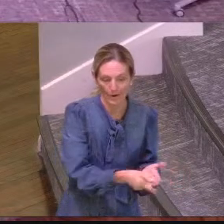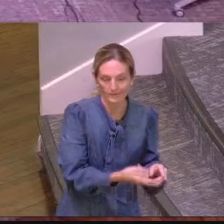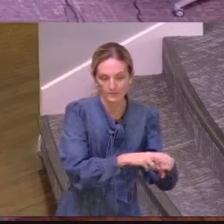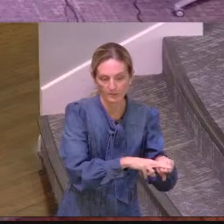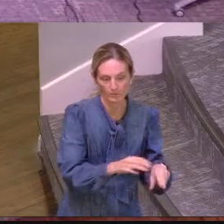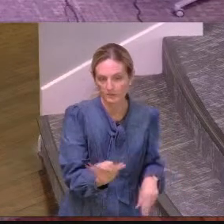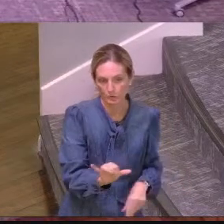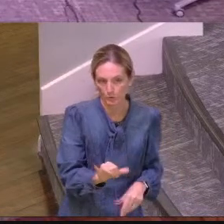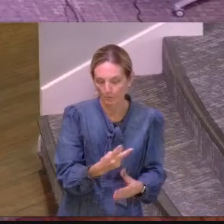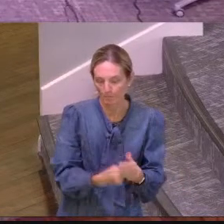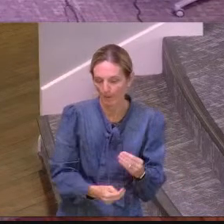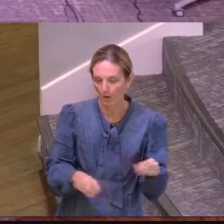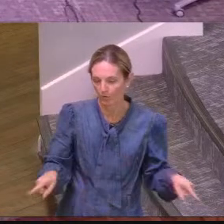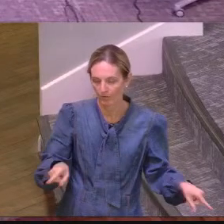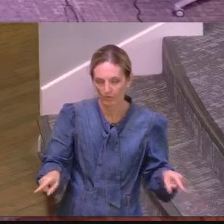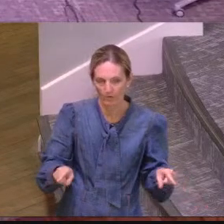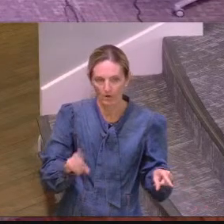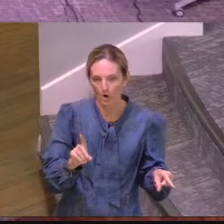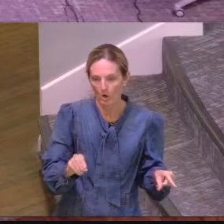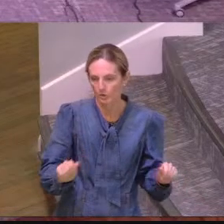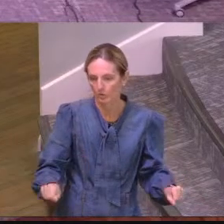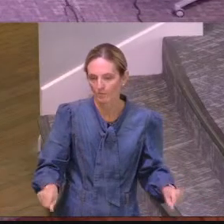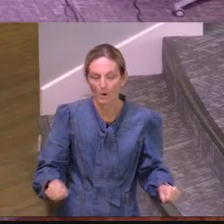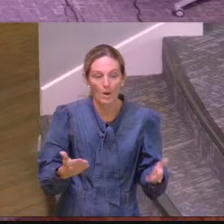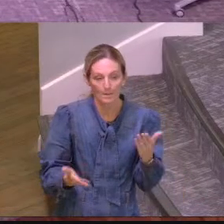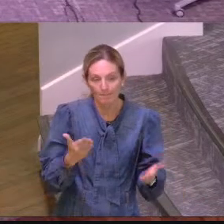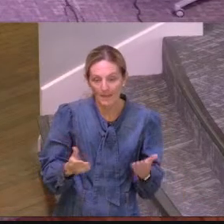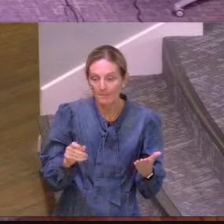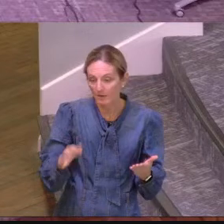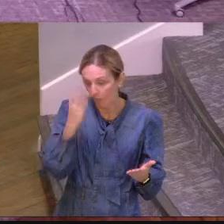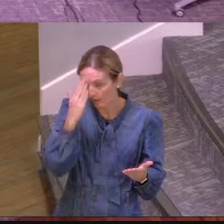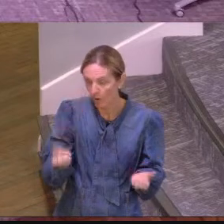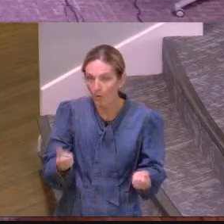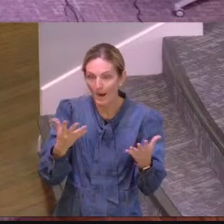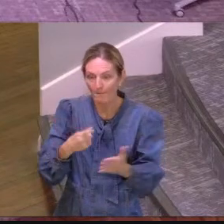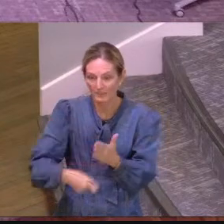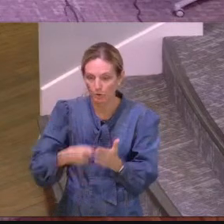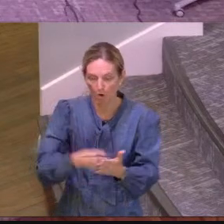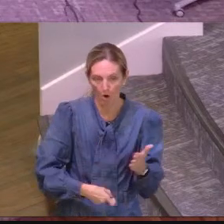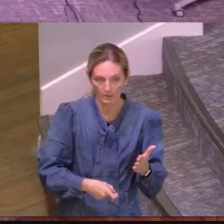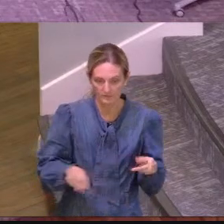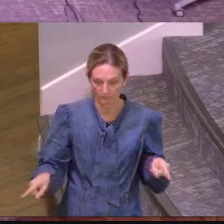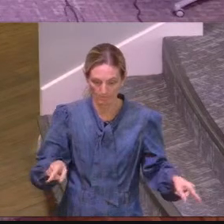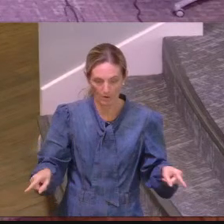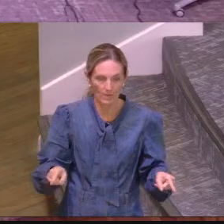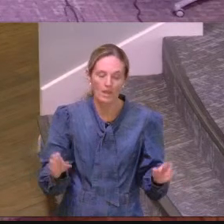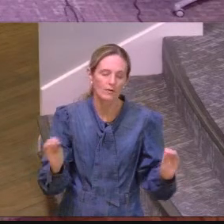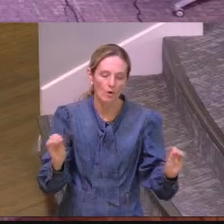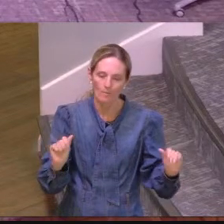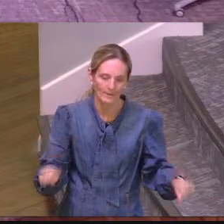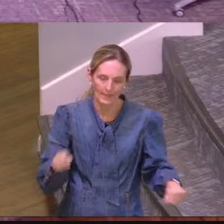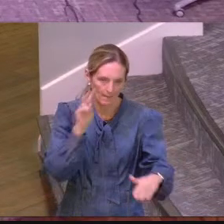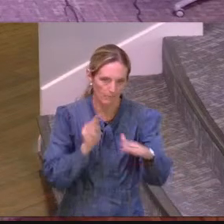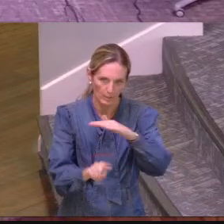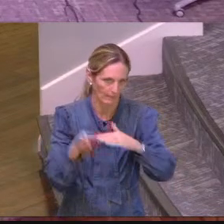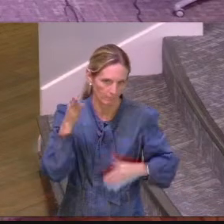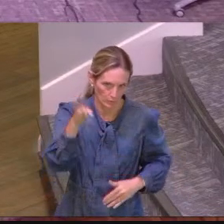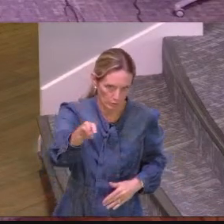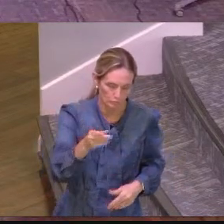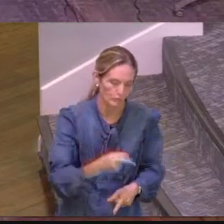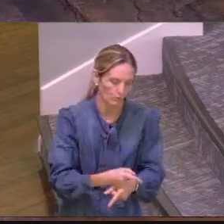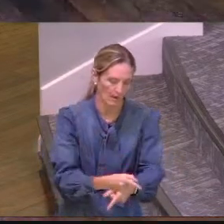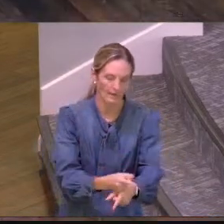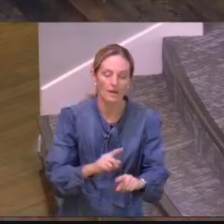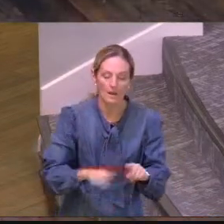just understand what that cost would be. And again, none of us have that crystal ball, but I'm old enough to have retired and lived